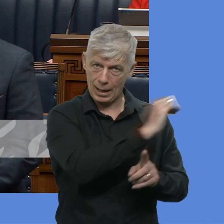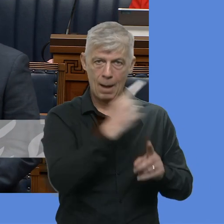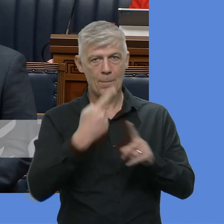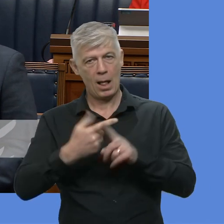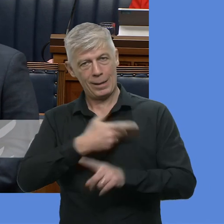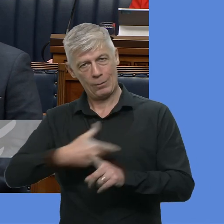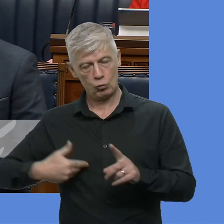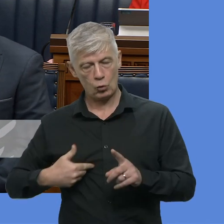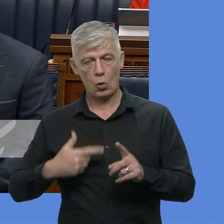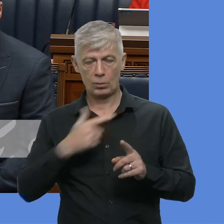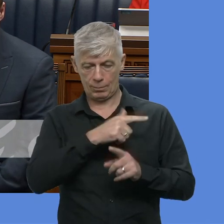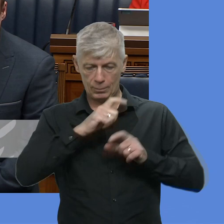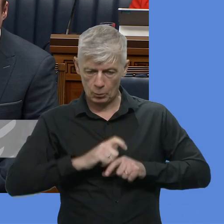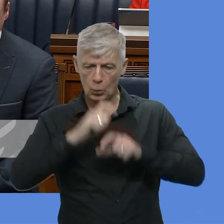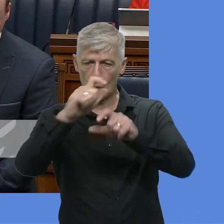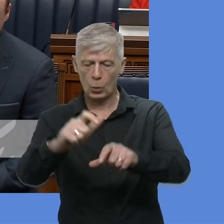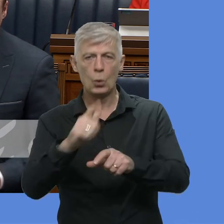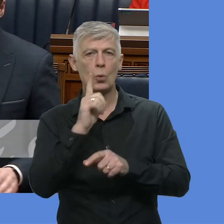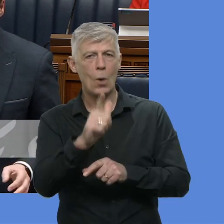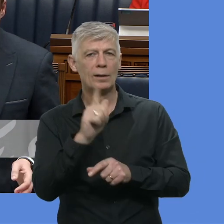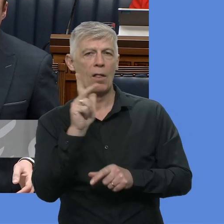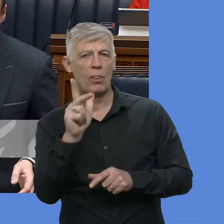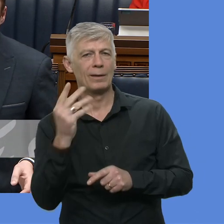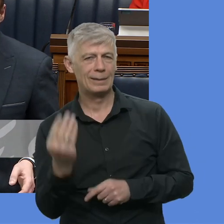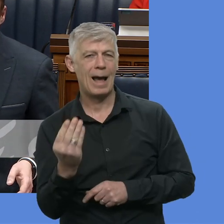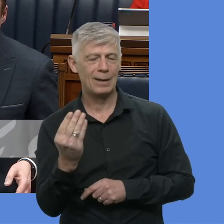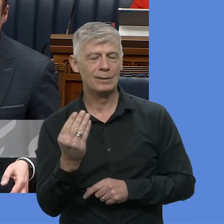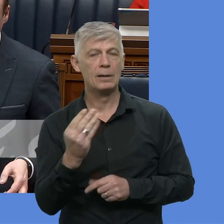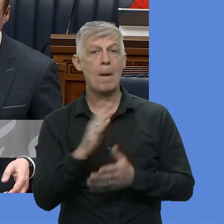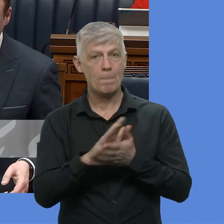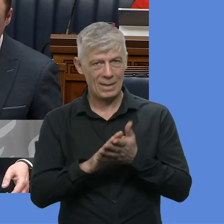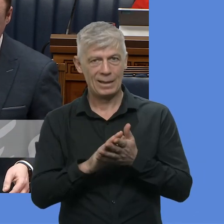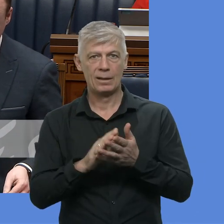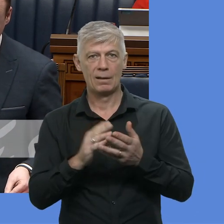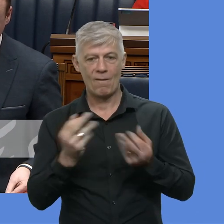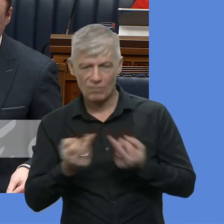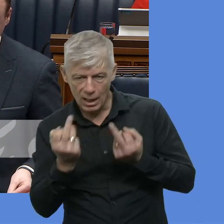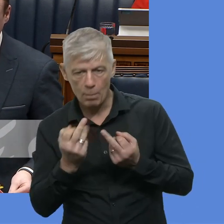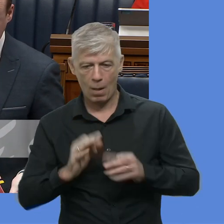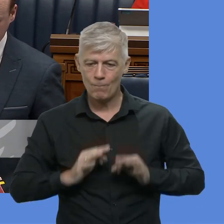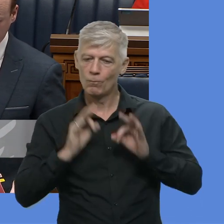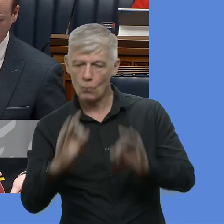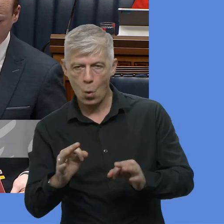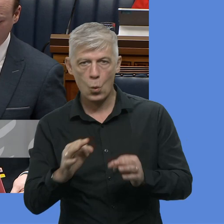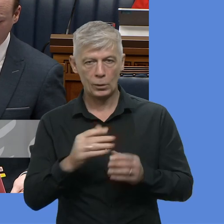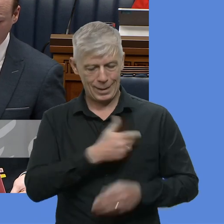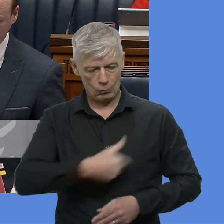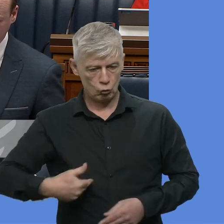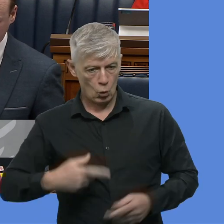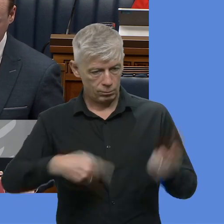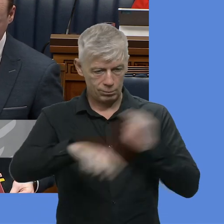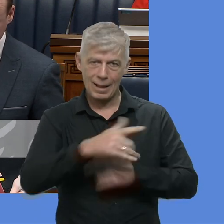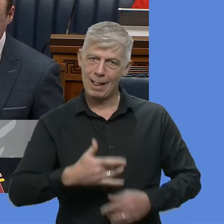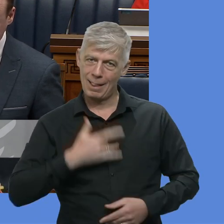run until 2039, and that programme exists to improve the availability and affordability of flood insurance for people who live